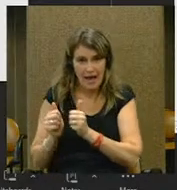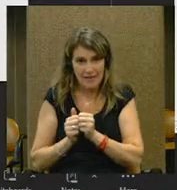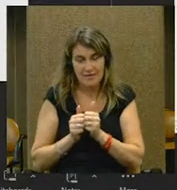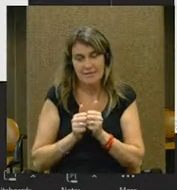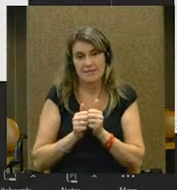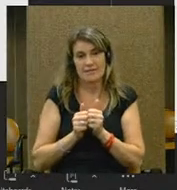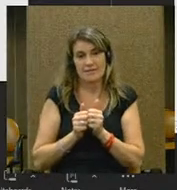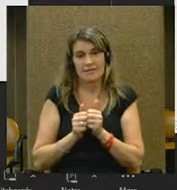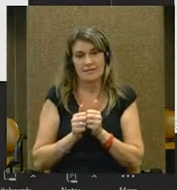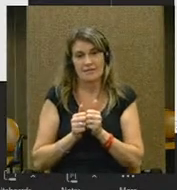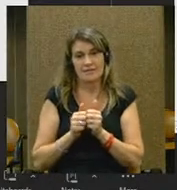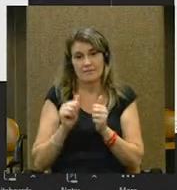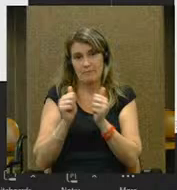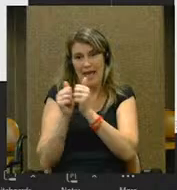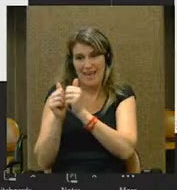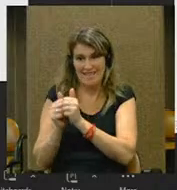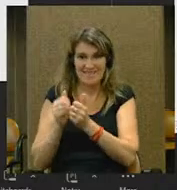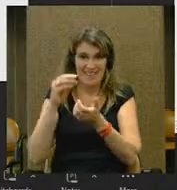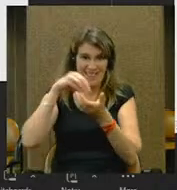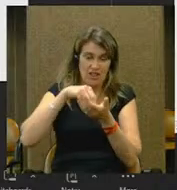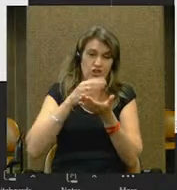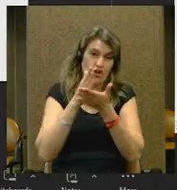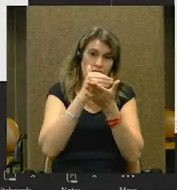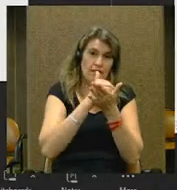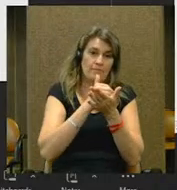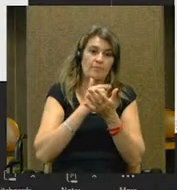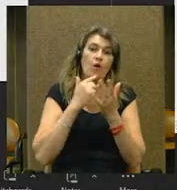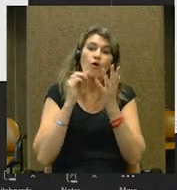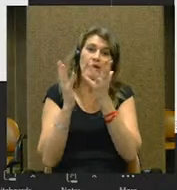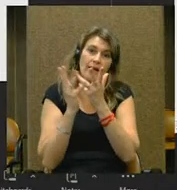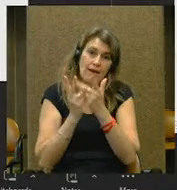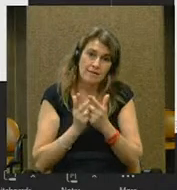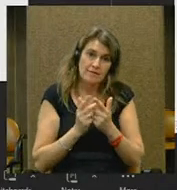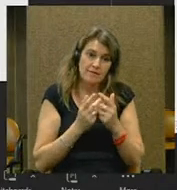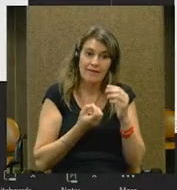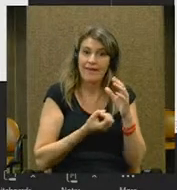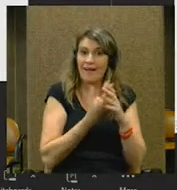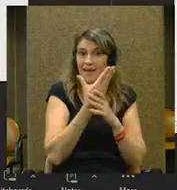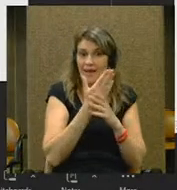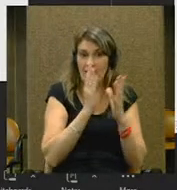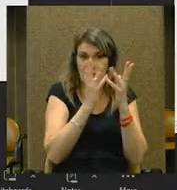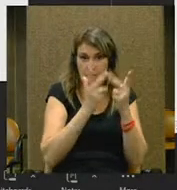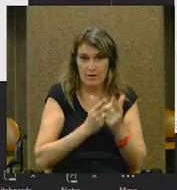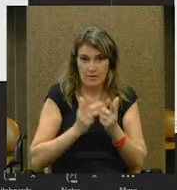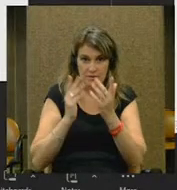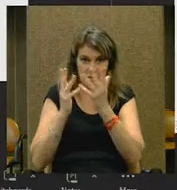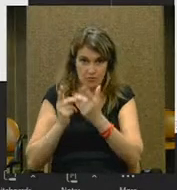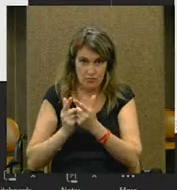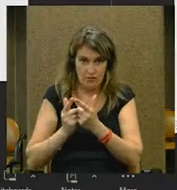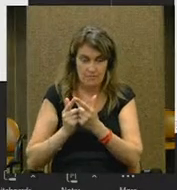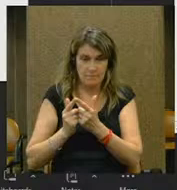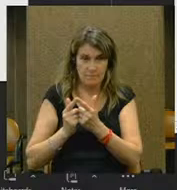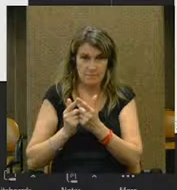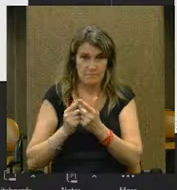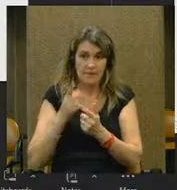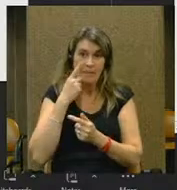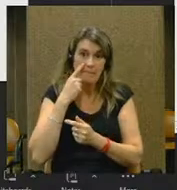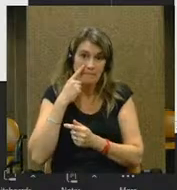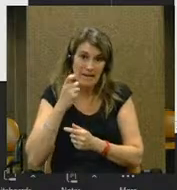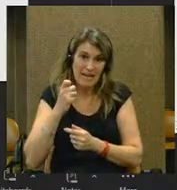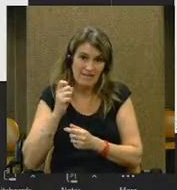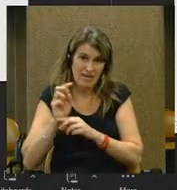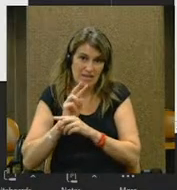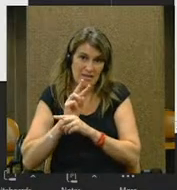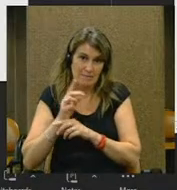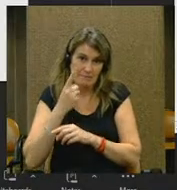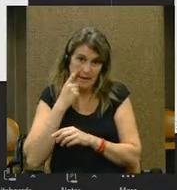form organizations. They are brought together in a provincial network. So so far, there are 25